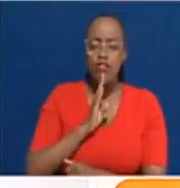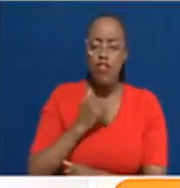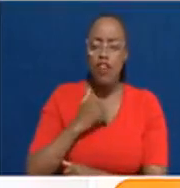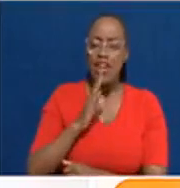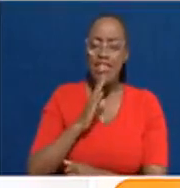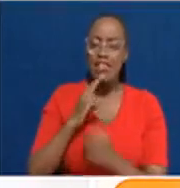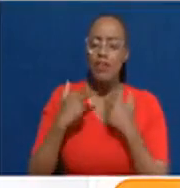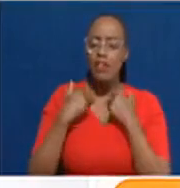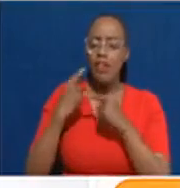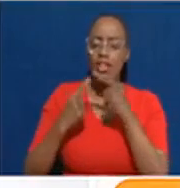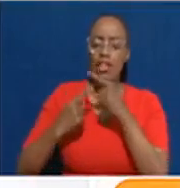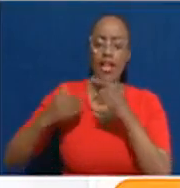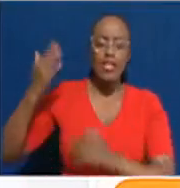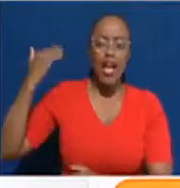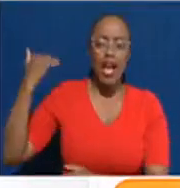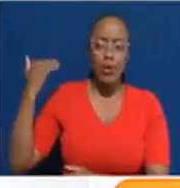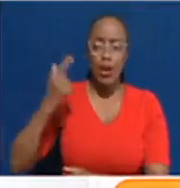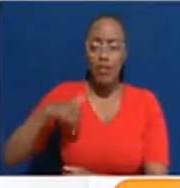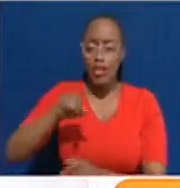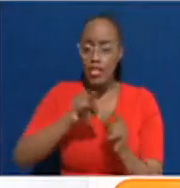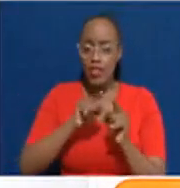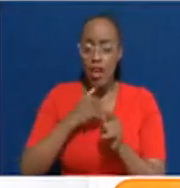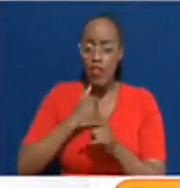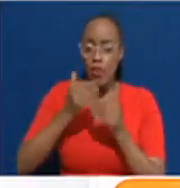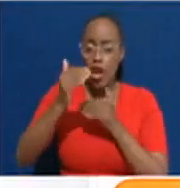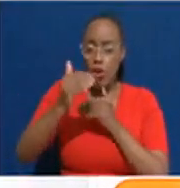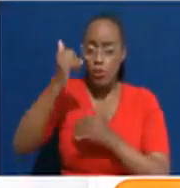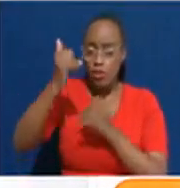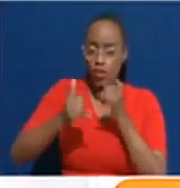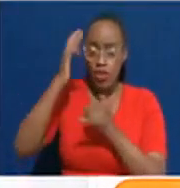trap years ago. We are now at the tail end. That's why we are feeling the pain. Yeah.